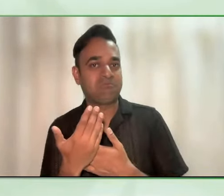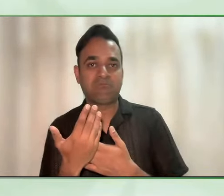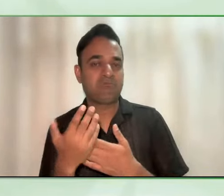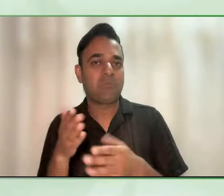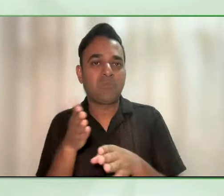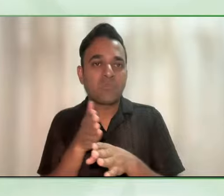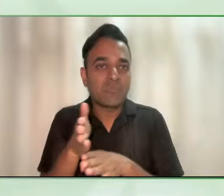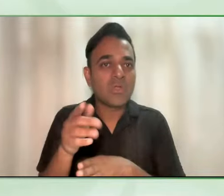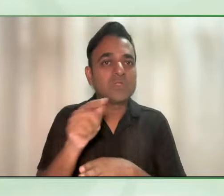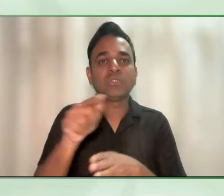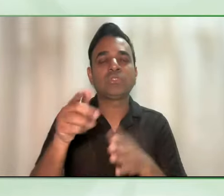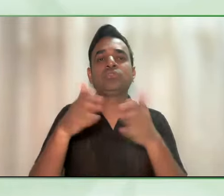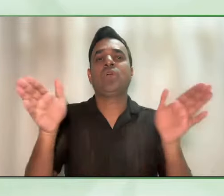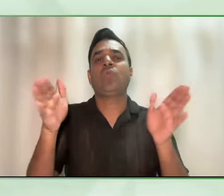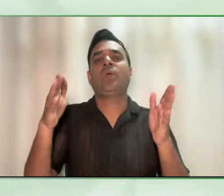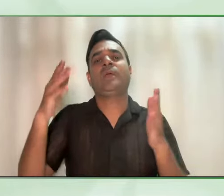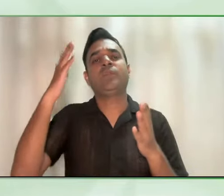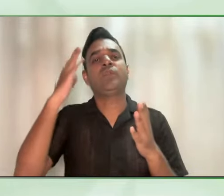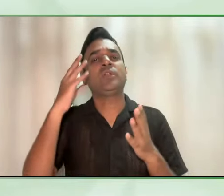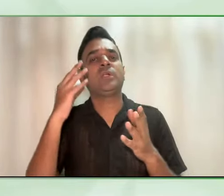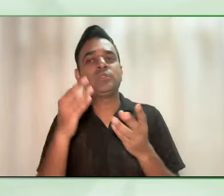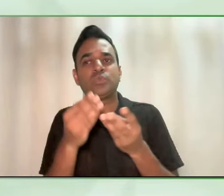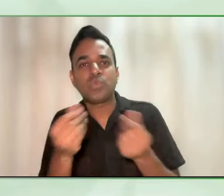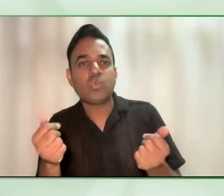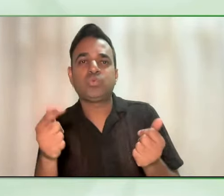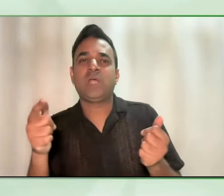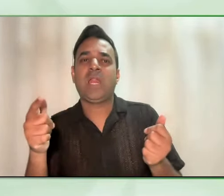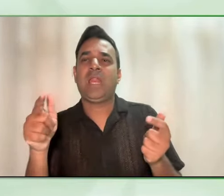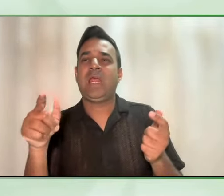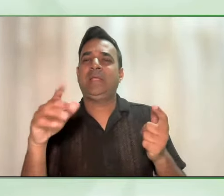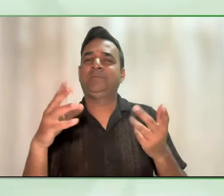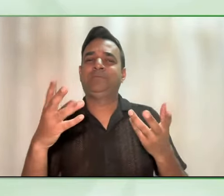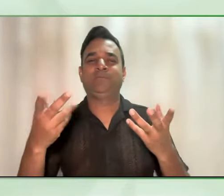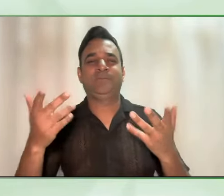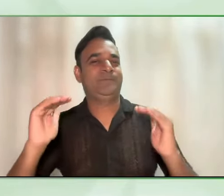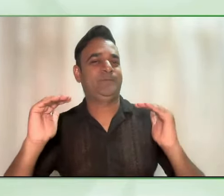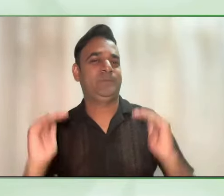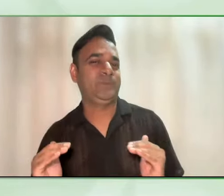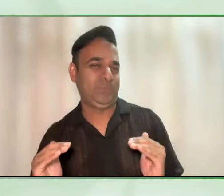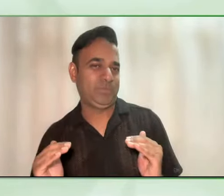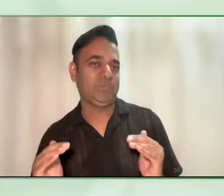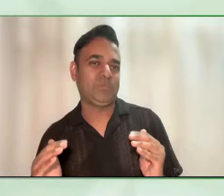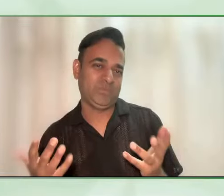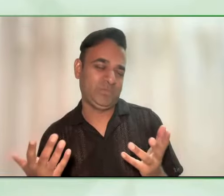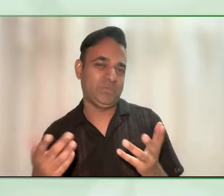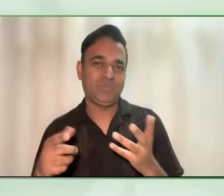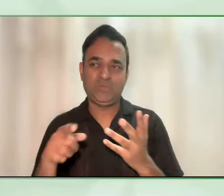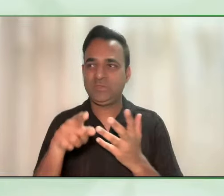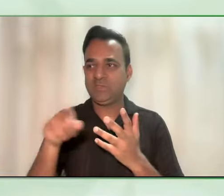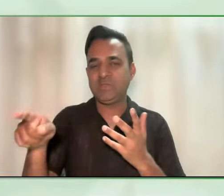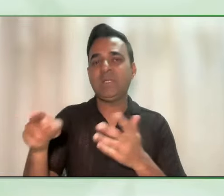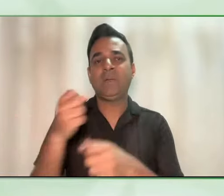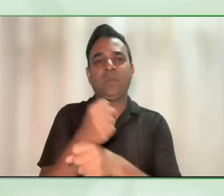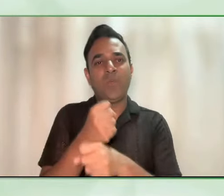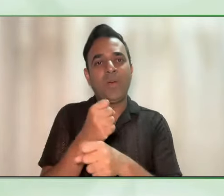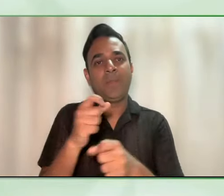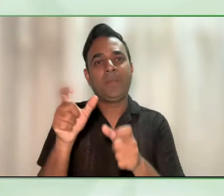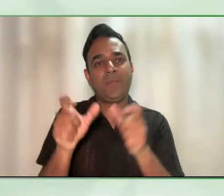is not only discriminatory, but a denial of their value and capabilities as workers.